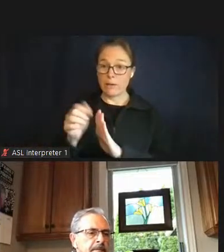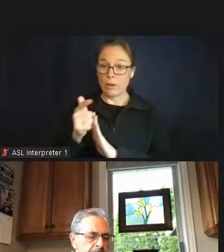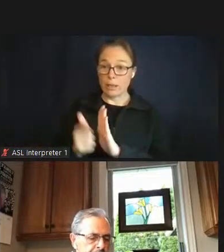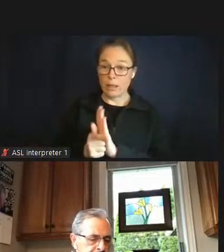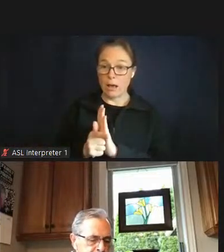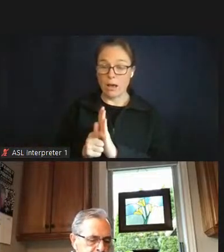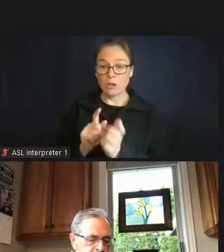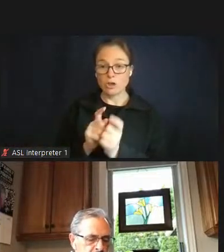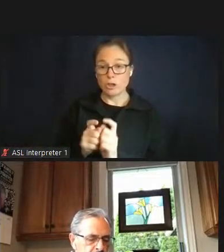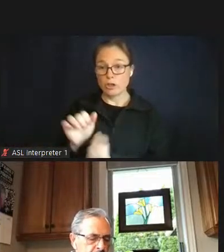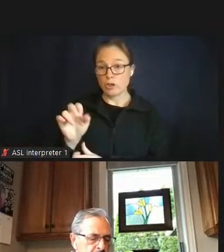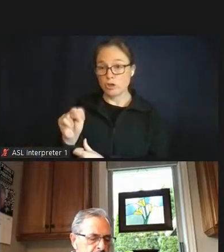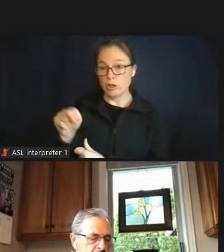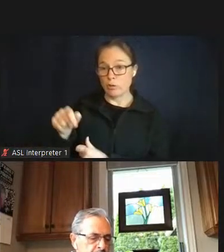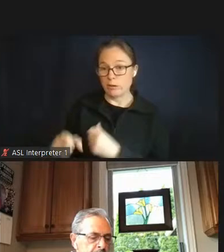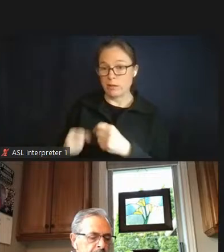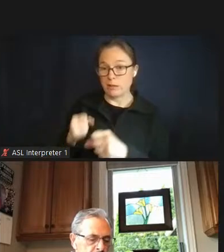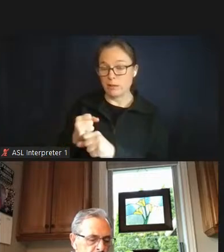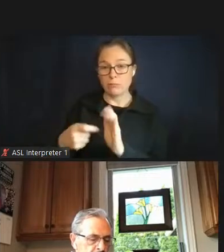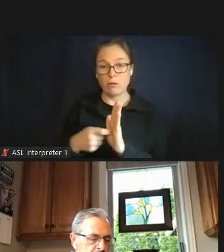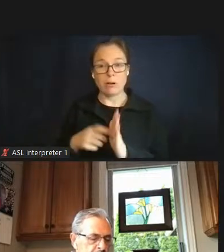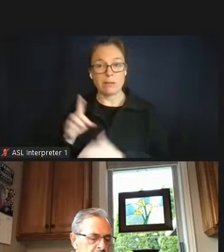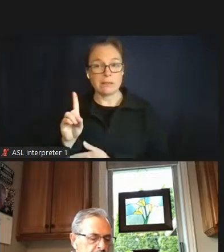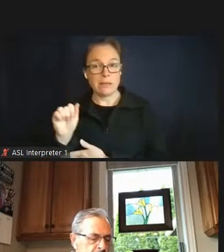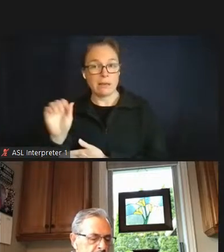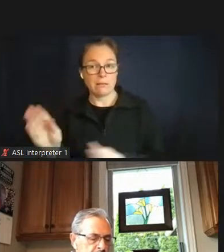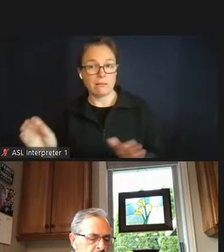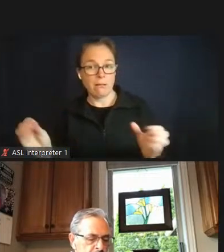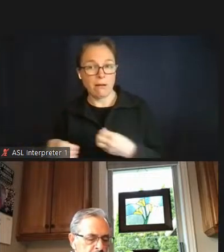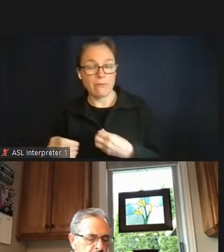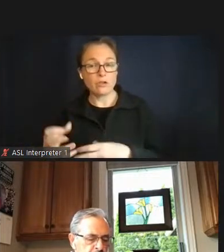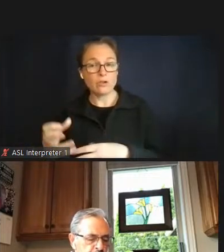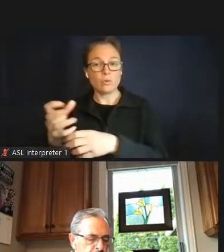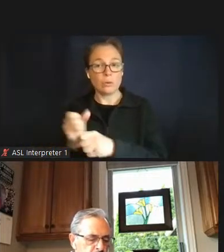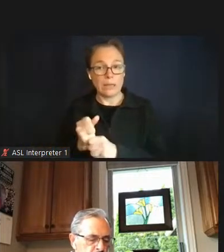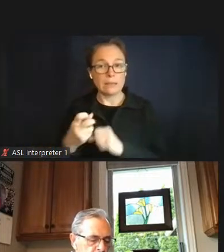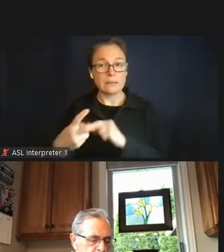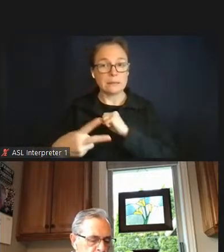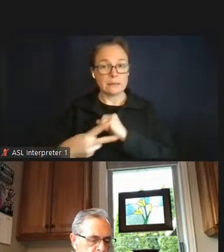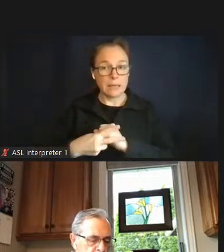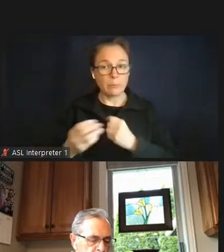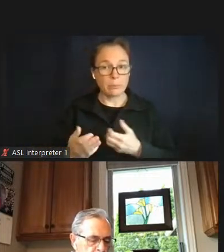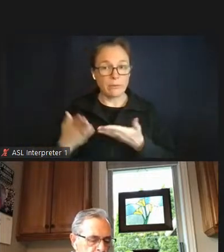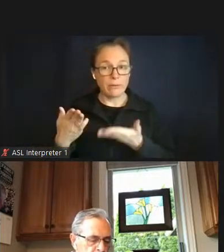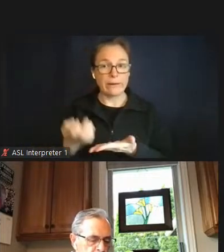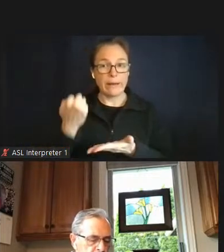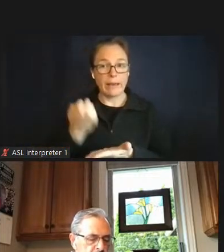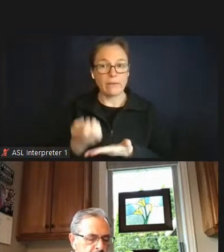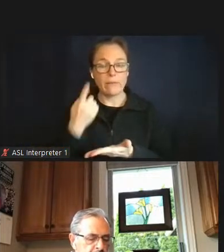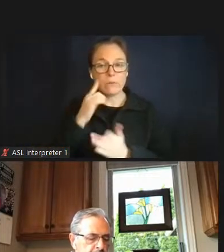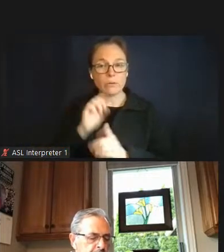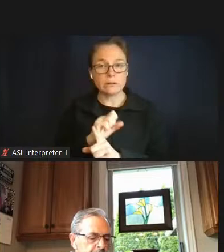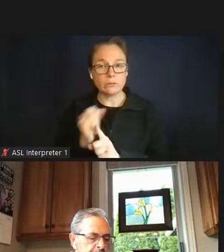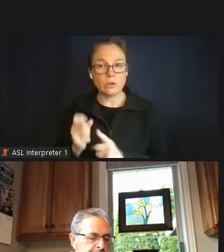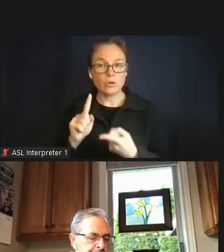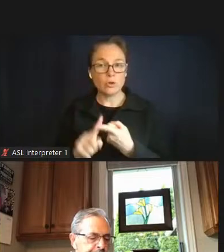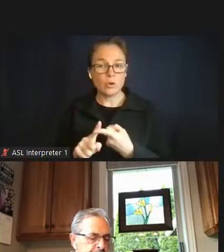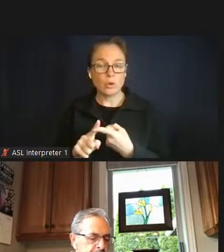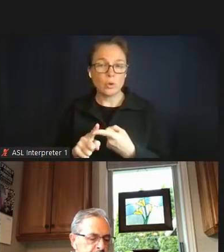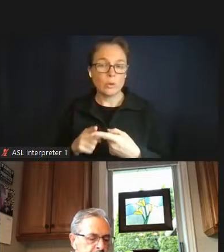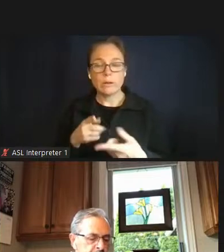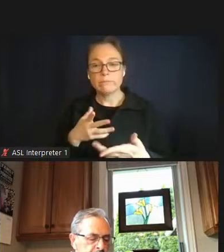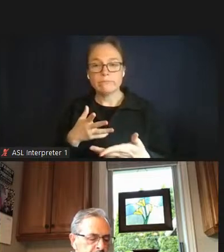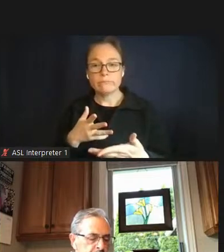of this year mandated the DA's office to obtain, store, and provide evidence in cases to defense attorneys, which